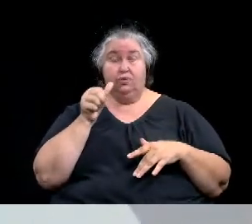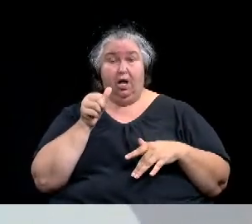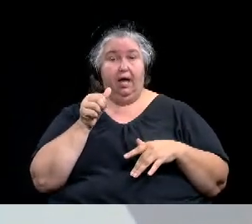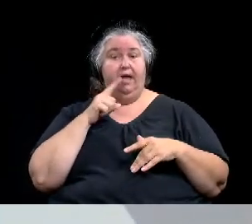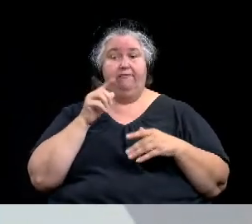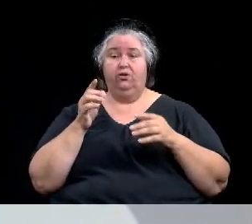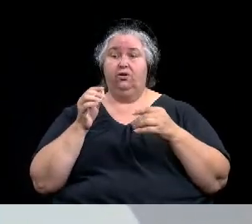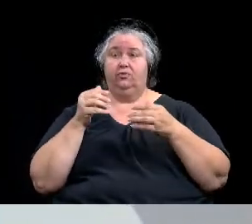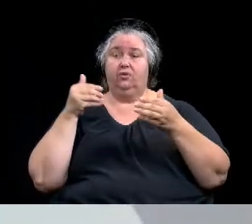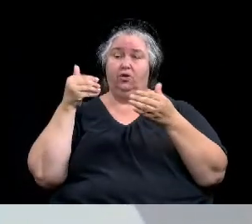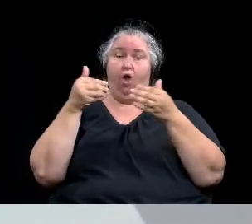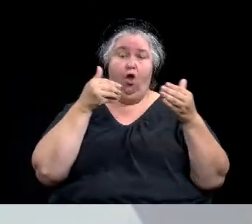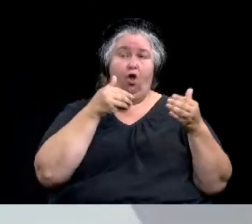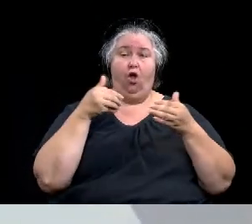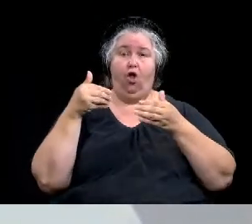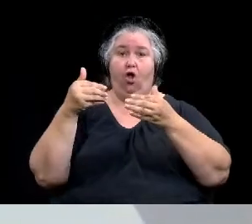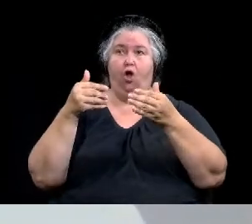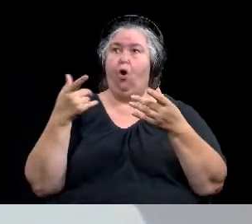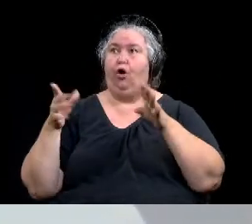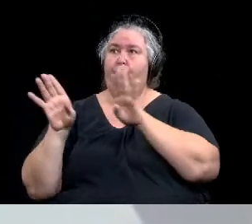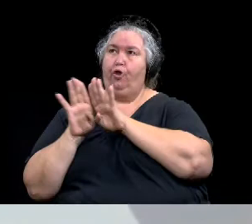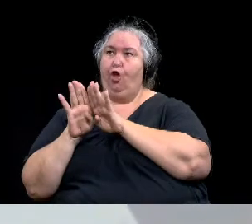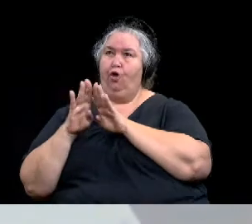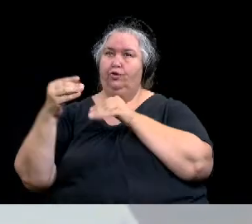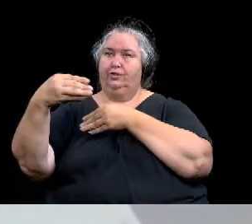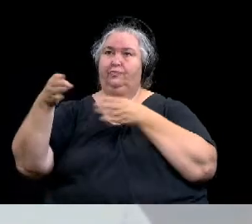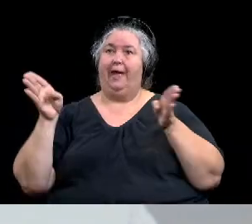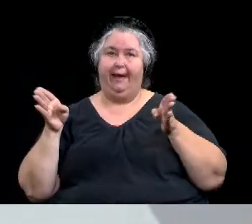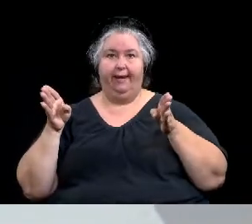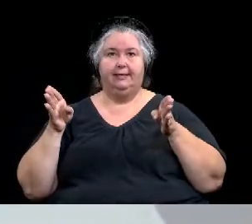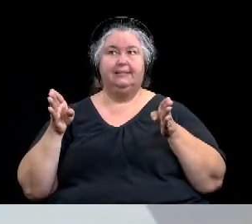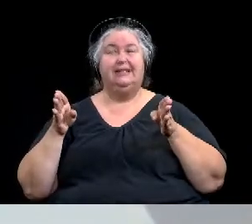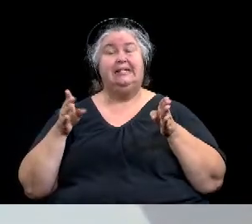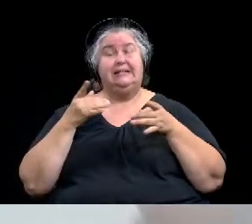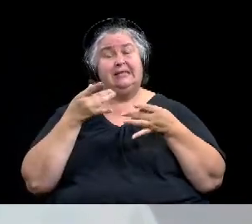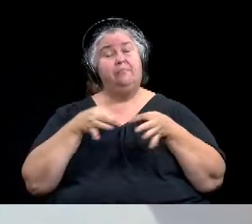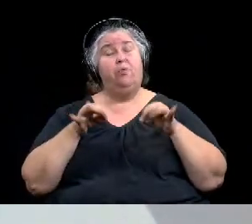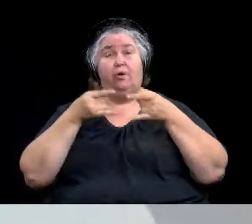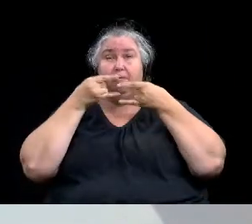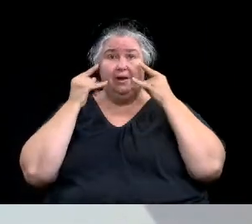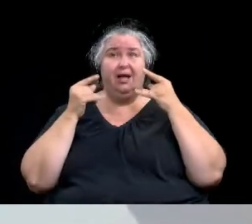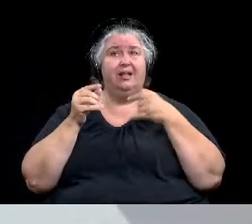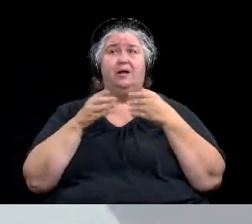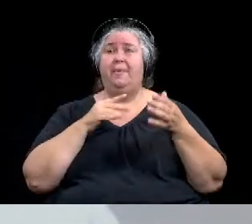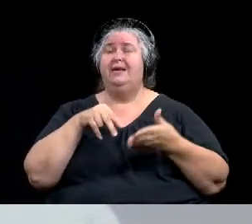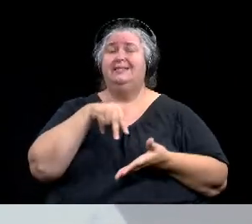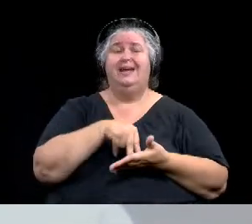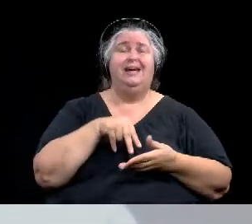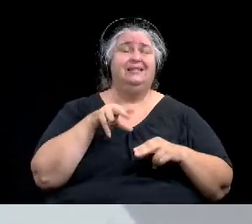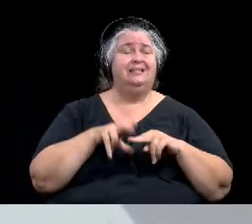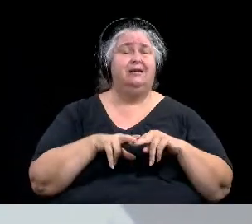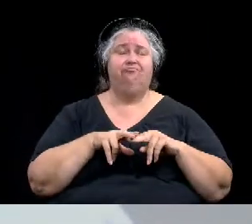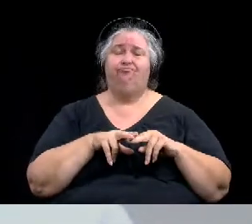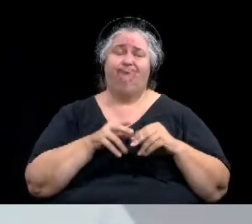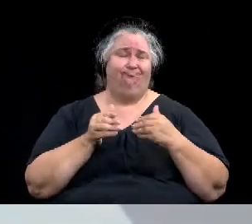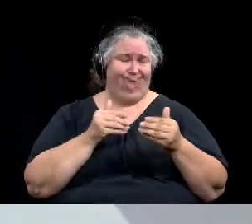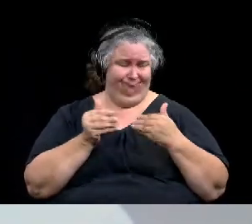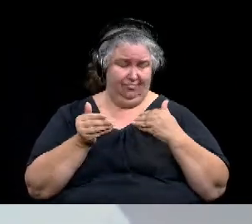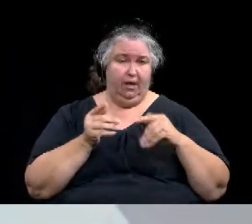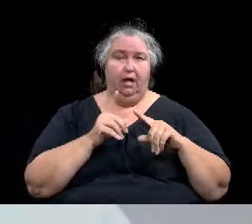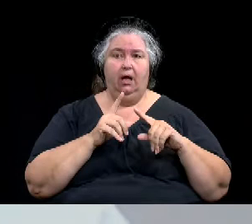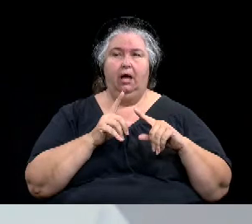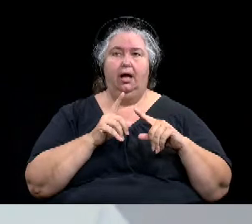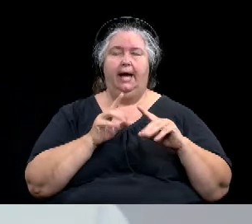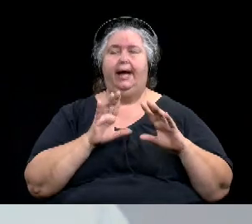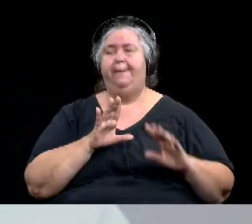space that you wear that mask. It doesn't matter if you're standing, sitting, but now